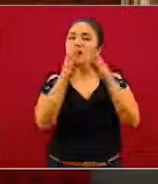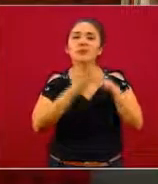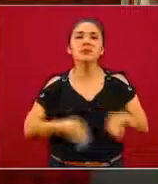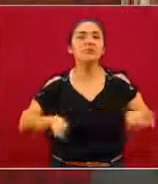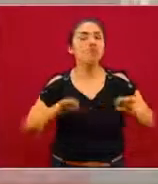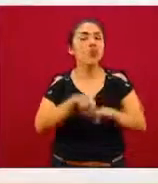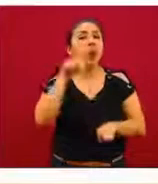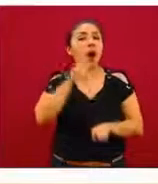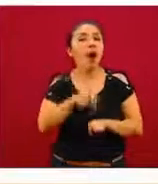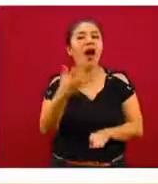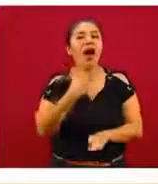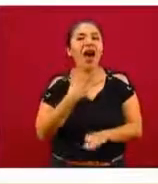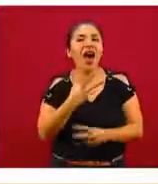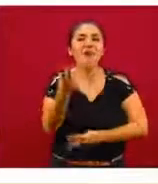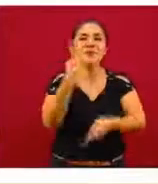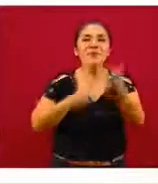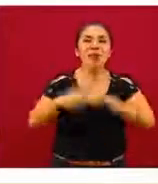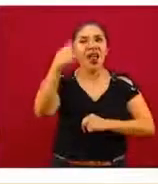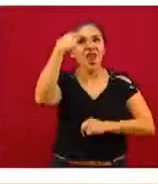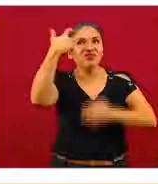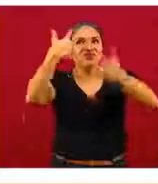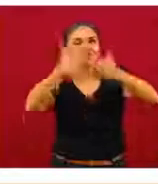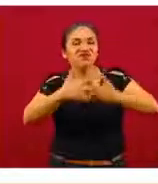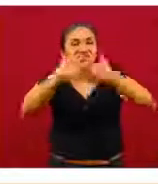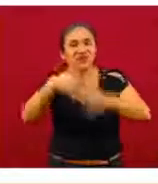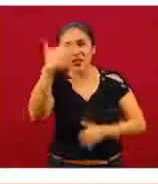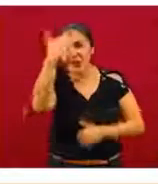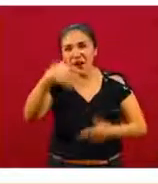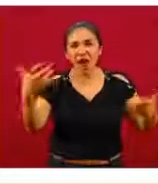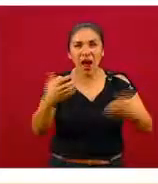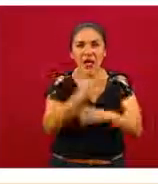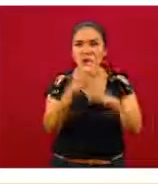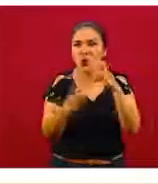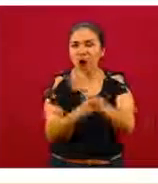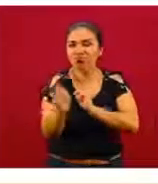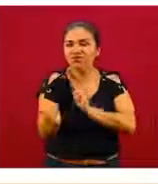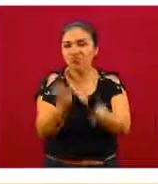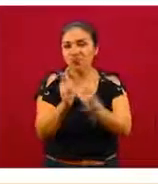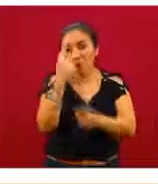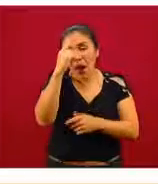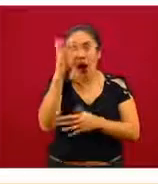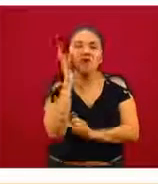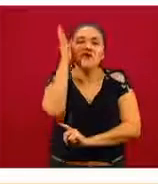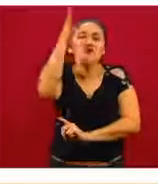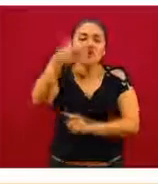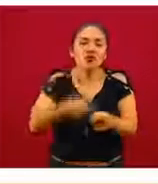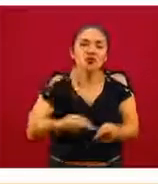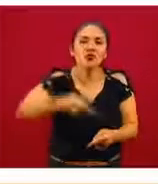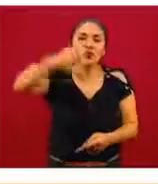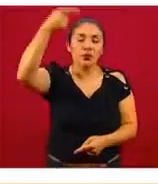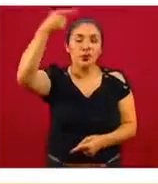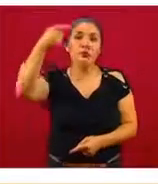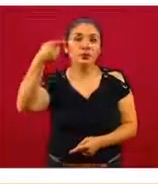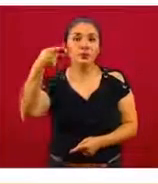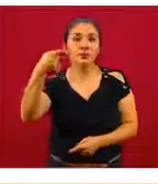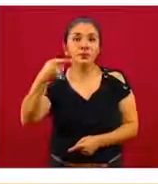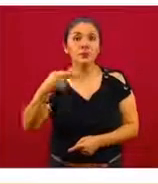are crucial for children as they develop skills and abilities that will be essential throughout their lives.